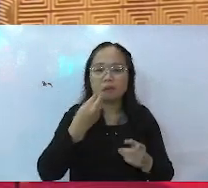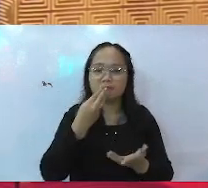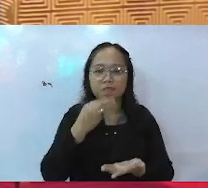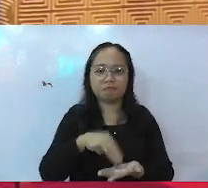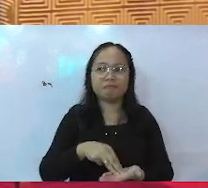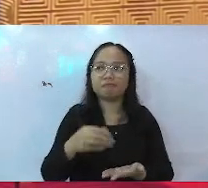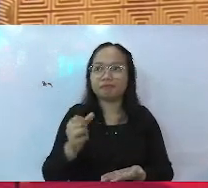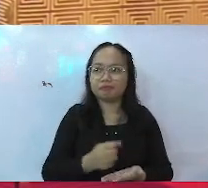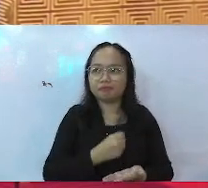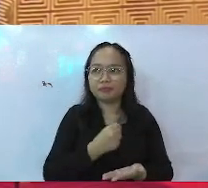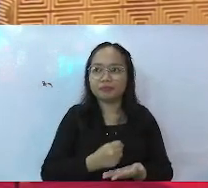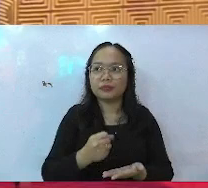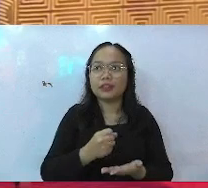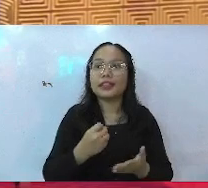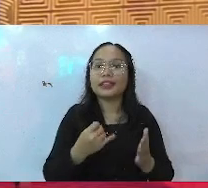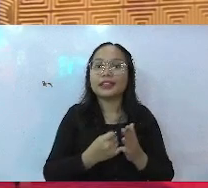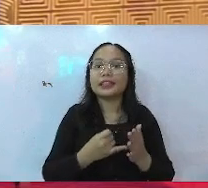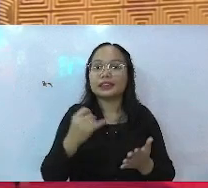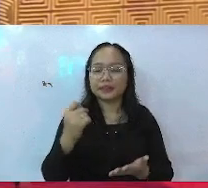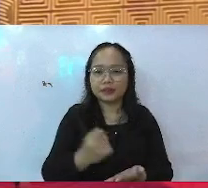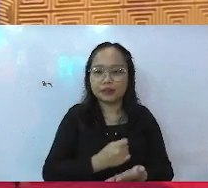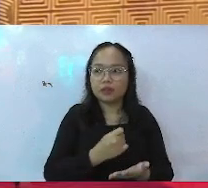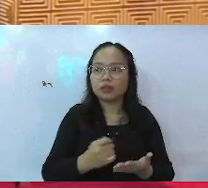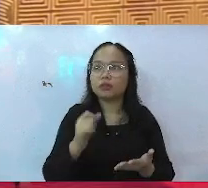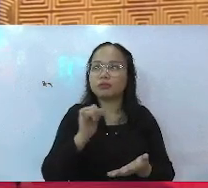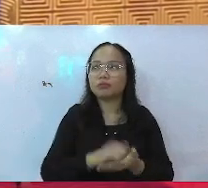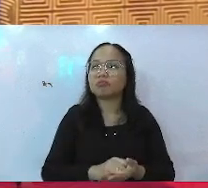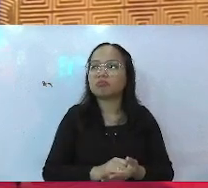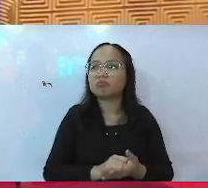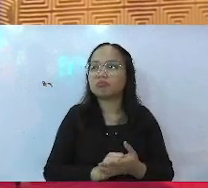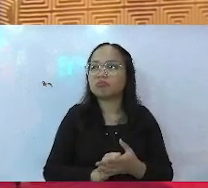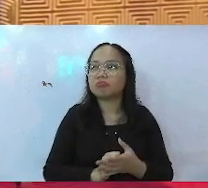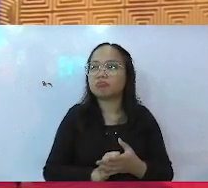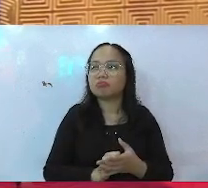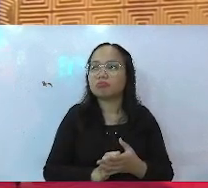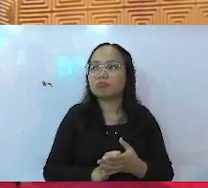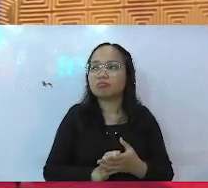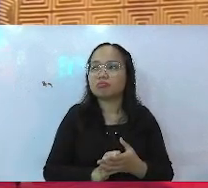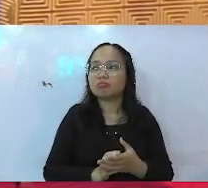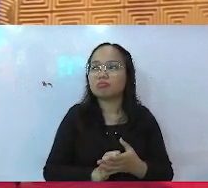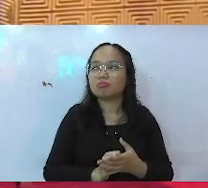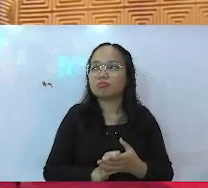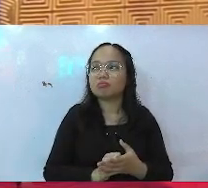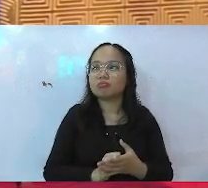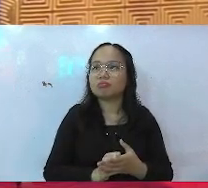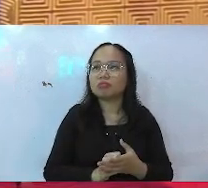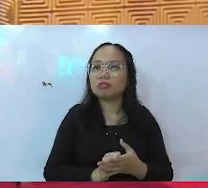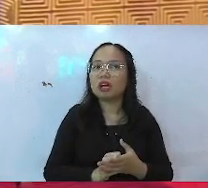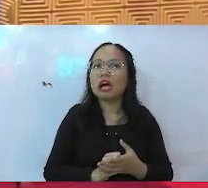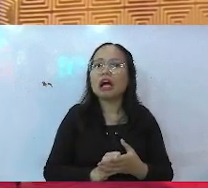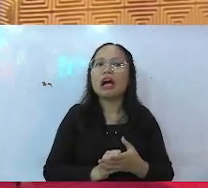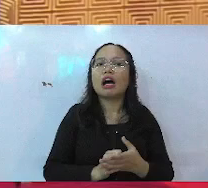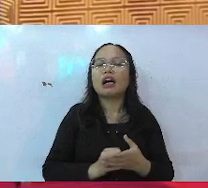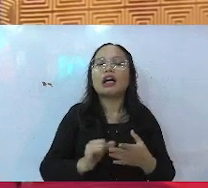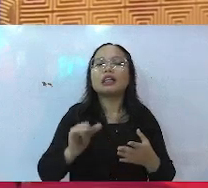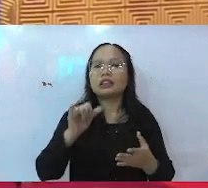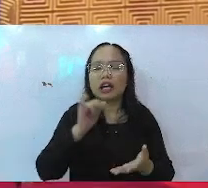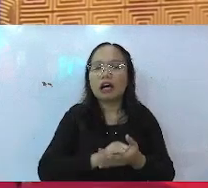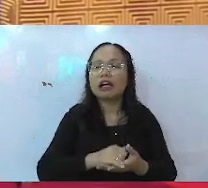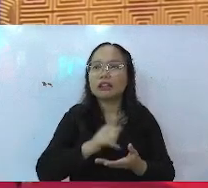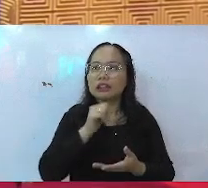mensahe ito'y awitin na hindi bastang ah hindi basta-bastang natayuan napaninindigan